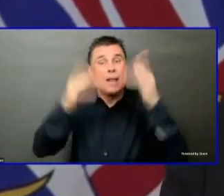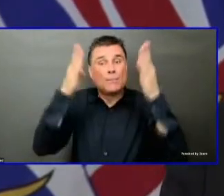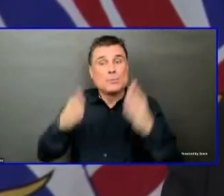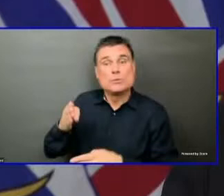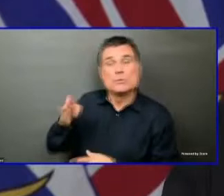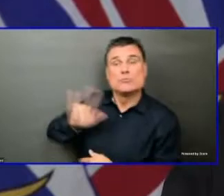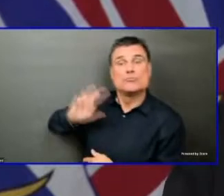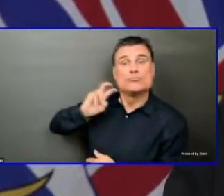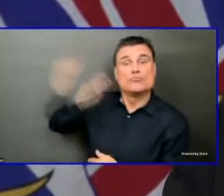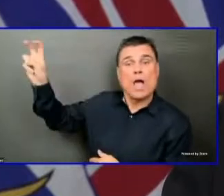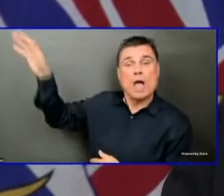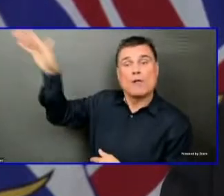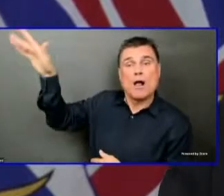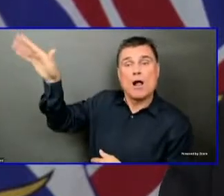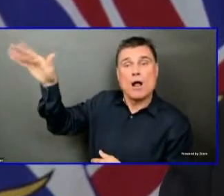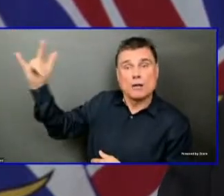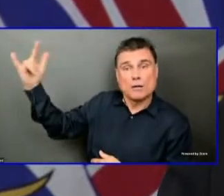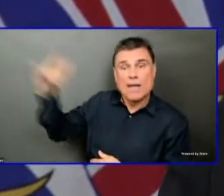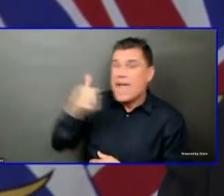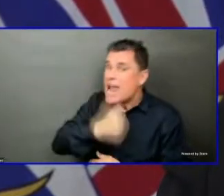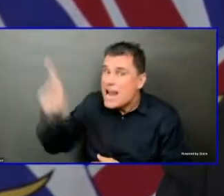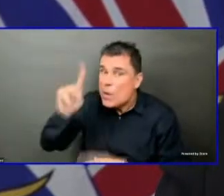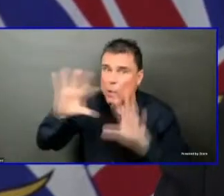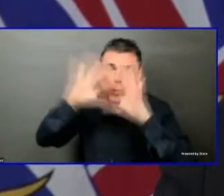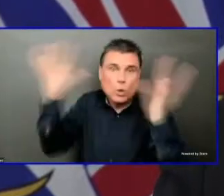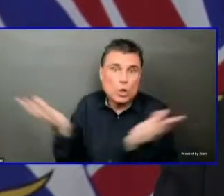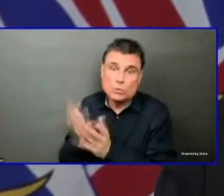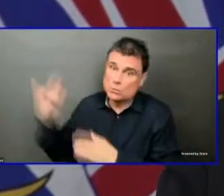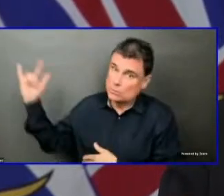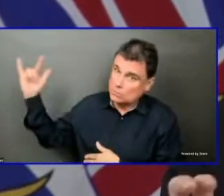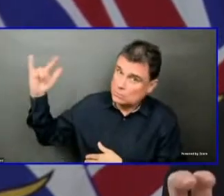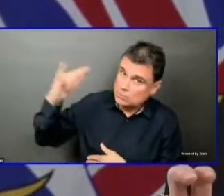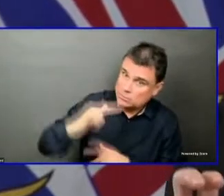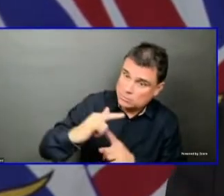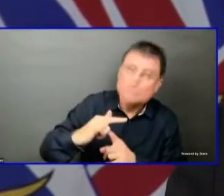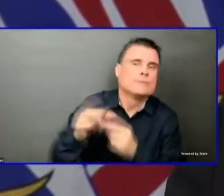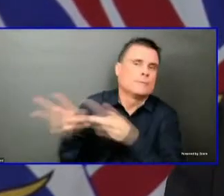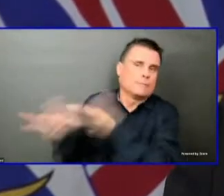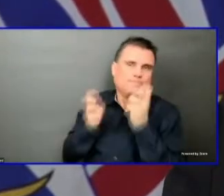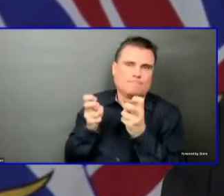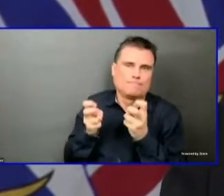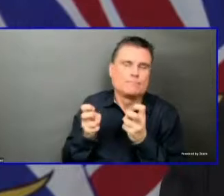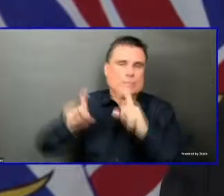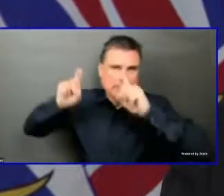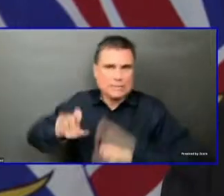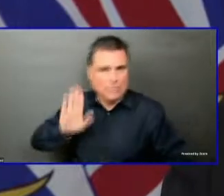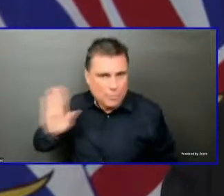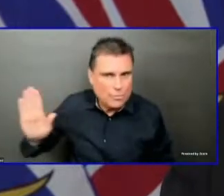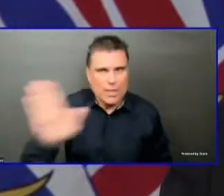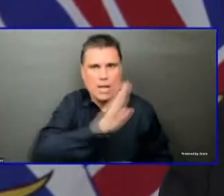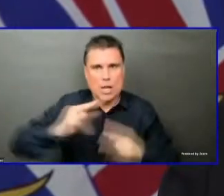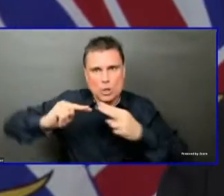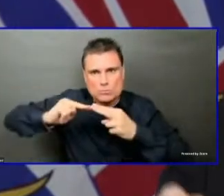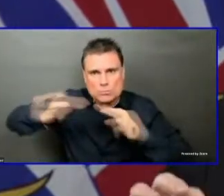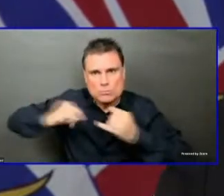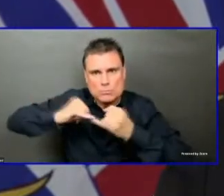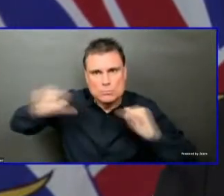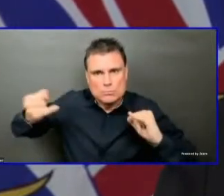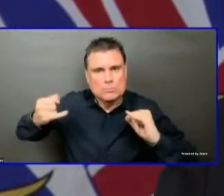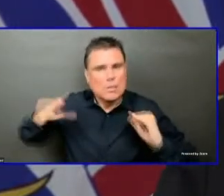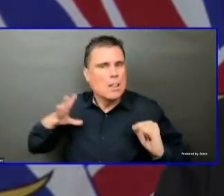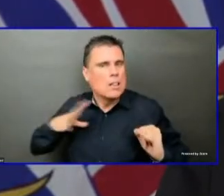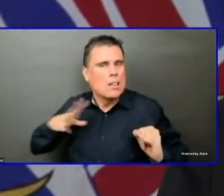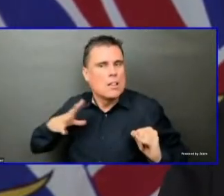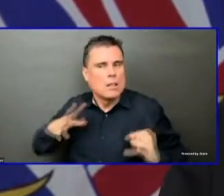health side, we are doing more intensive follow-up around people who are identified as having one of the variants. So